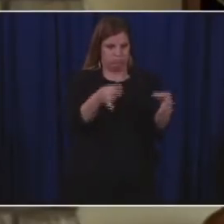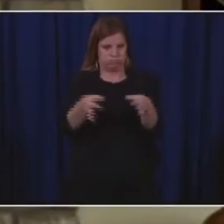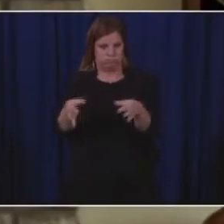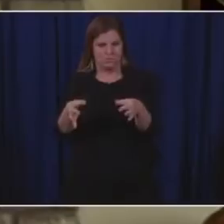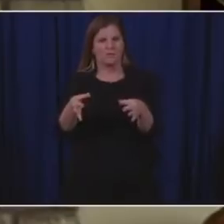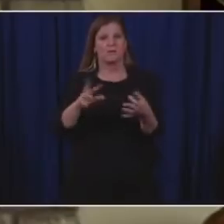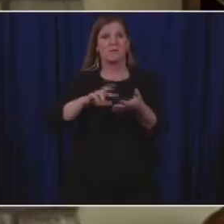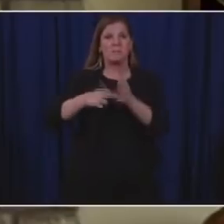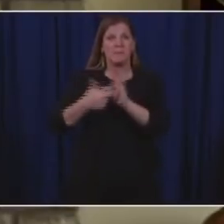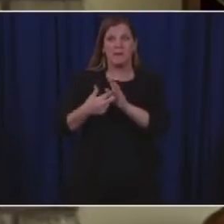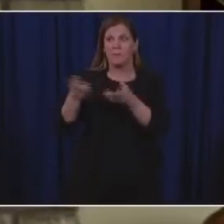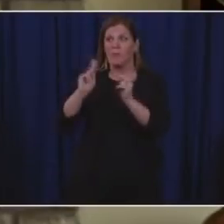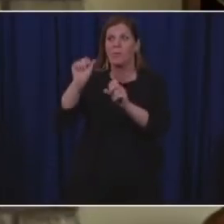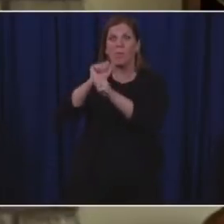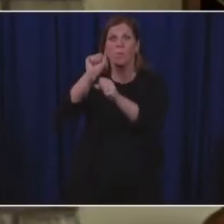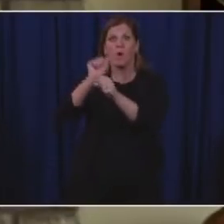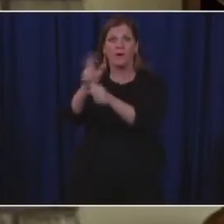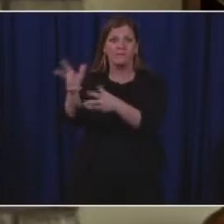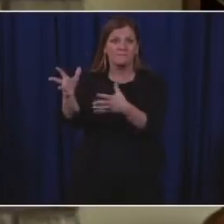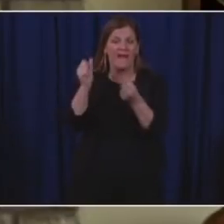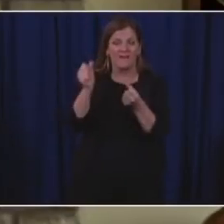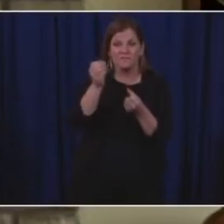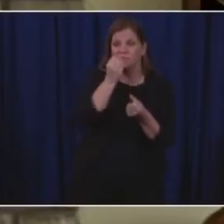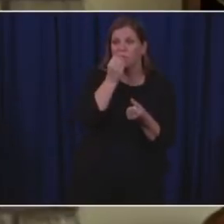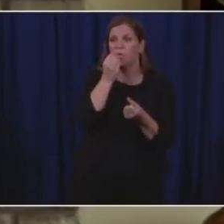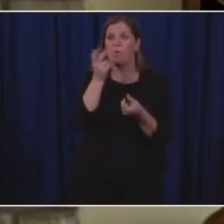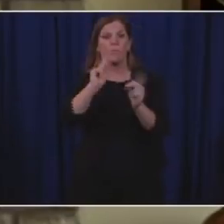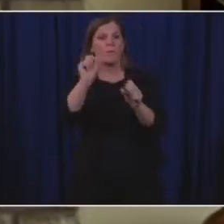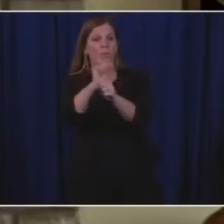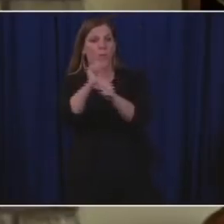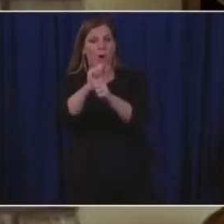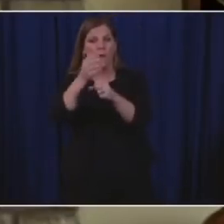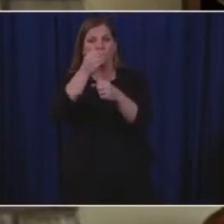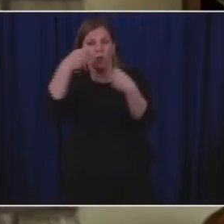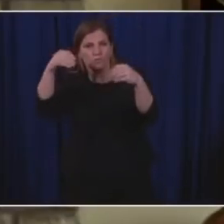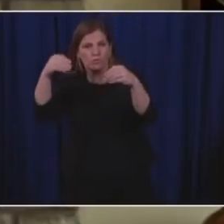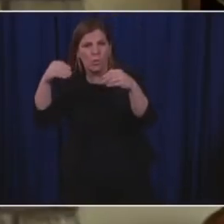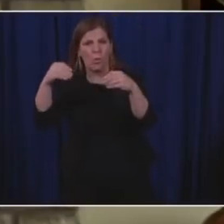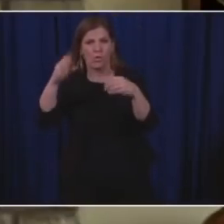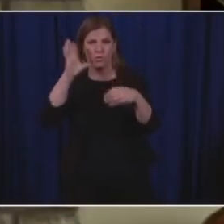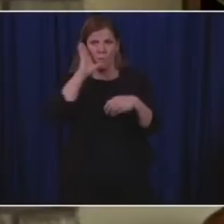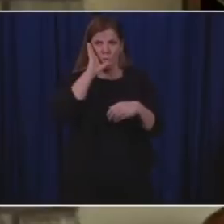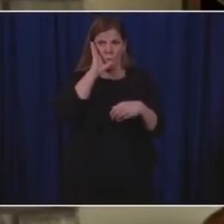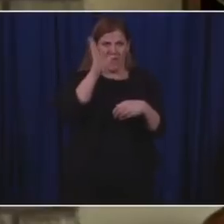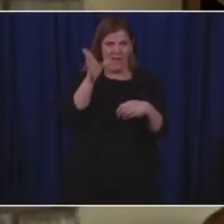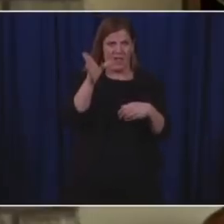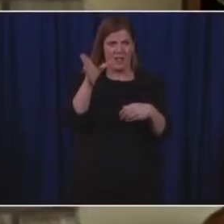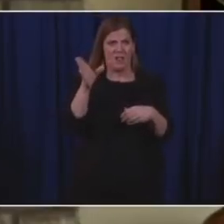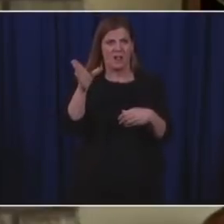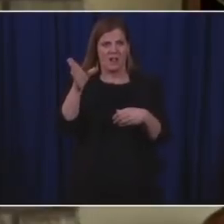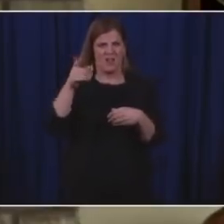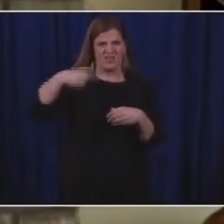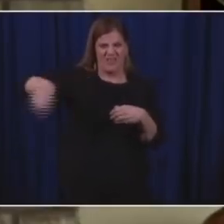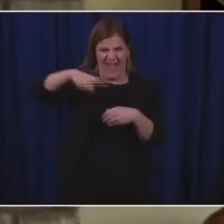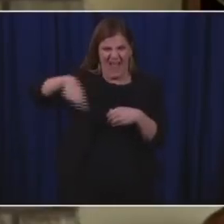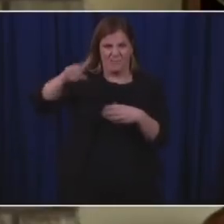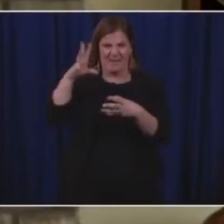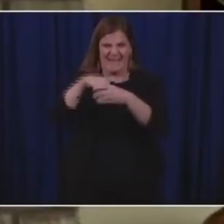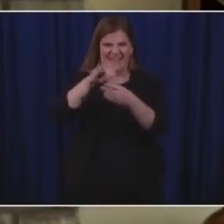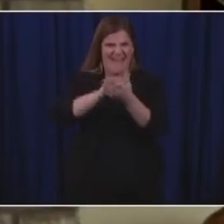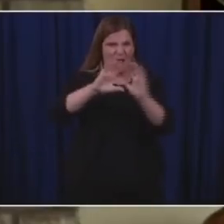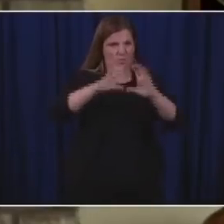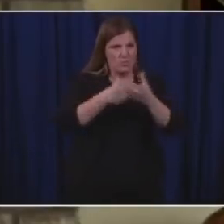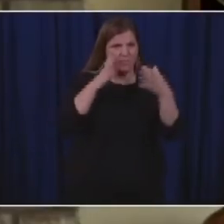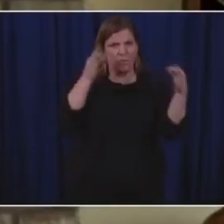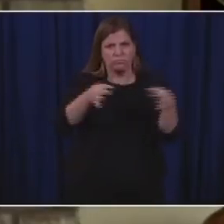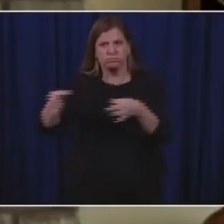receive priority consideration since they are frontline workers? And if you don't mind, I have a follow-up question. If you could please repeat